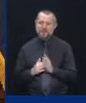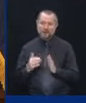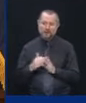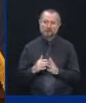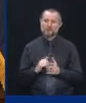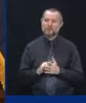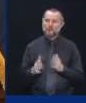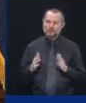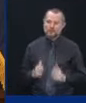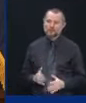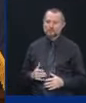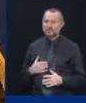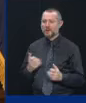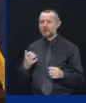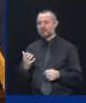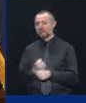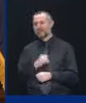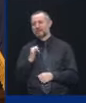are chasing